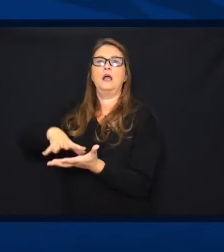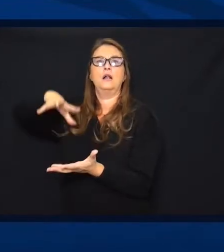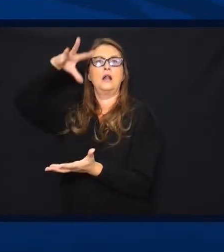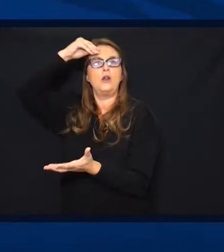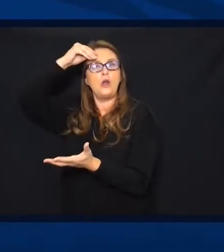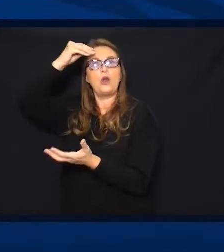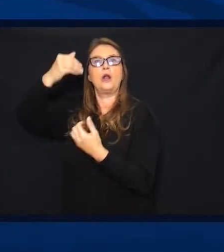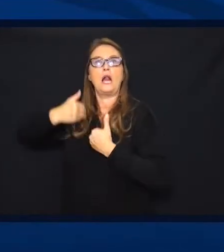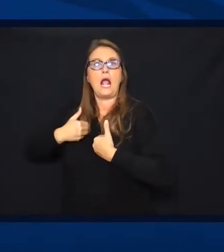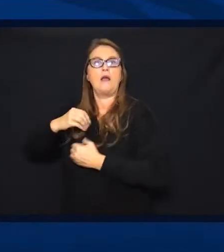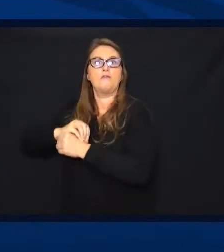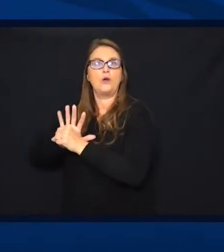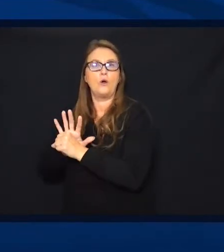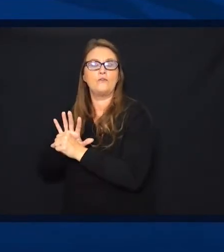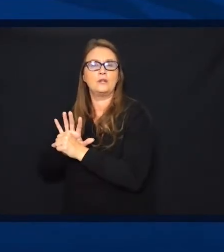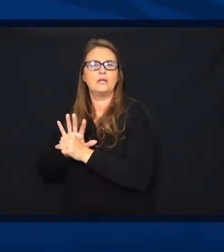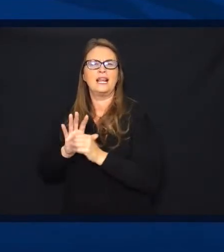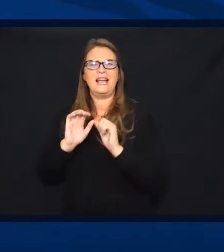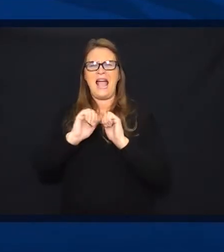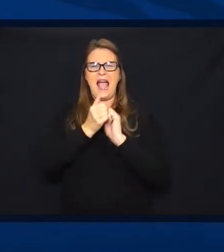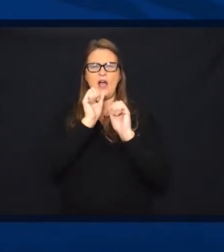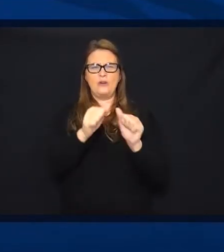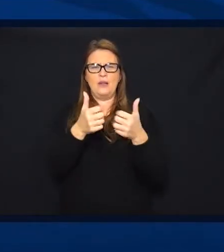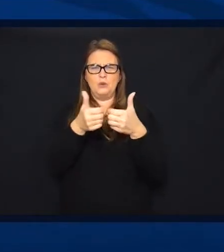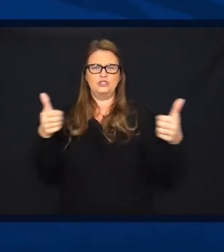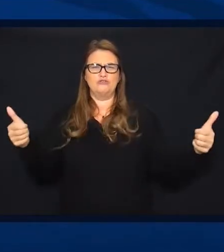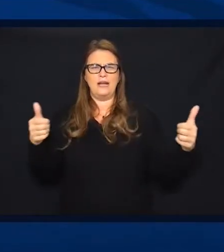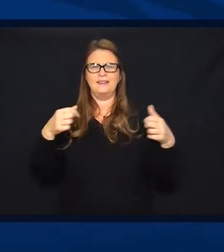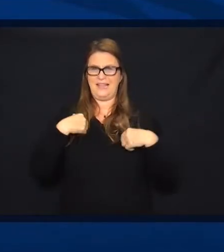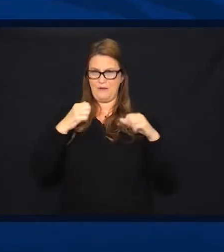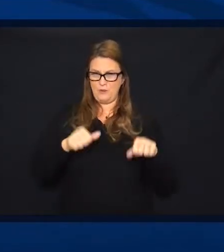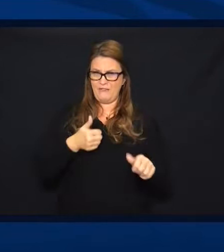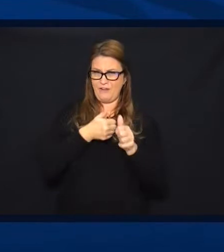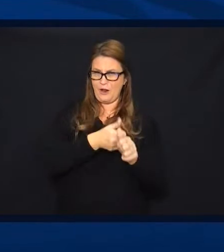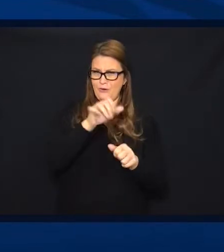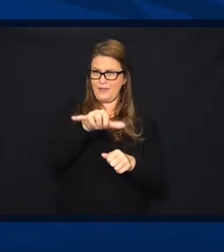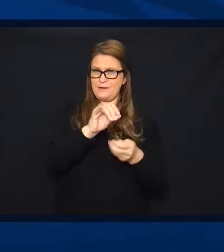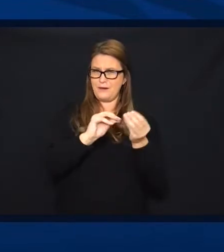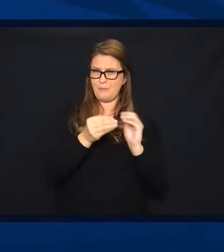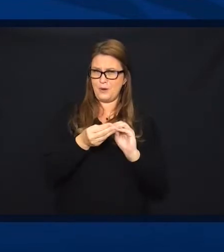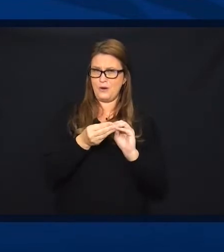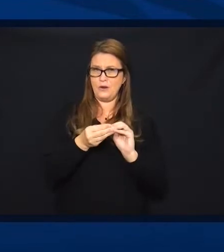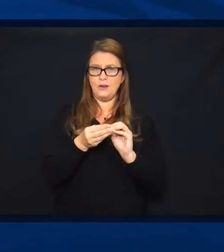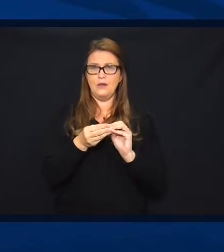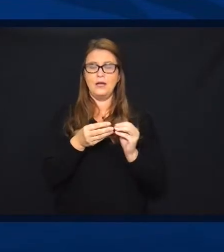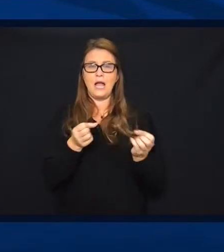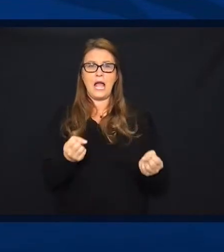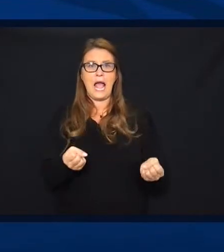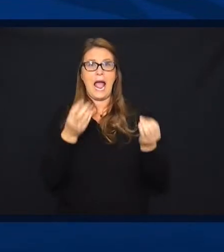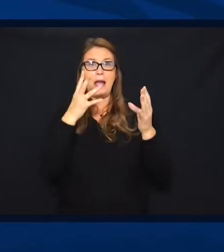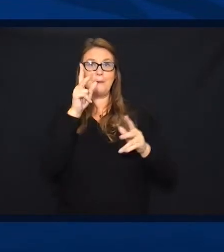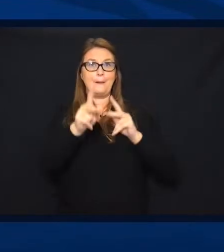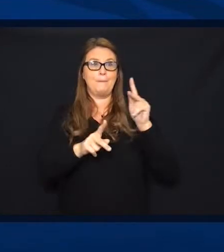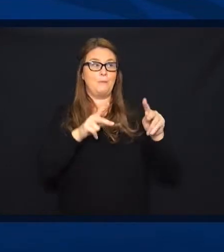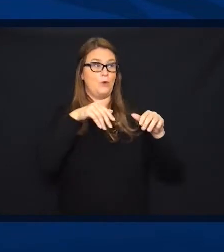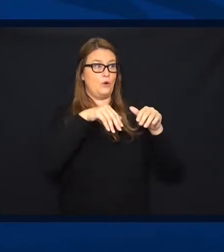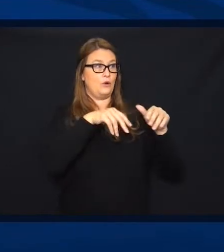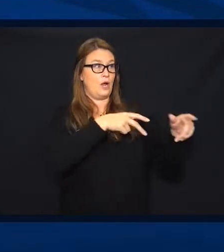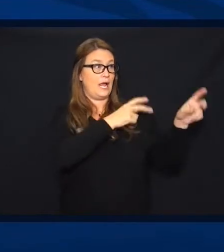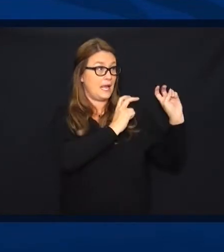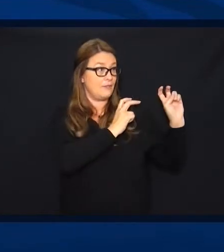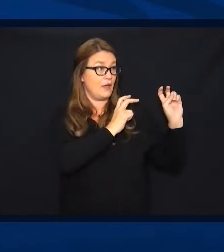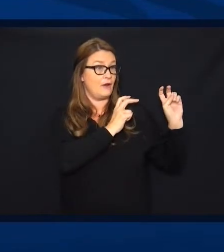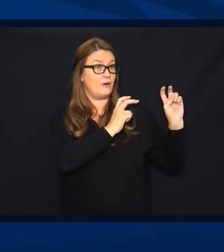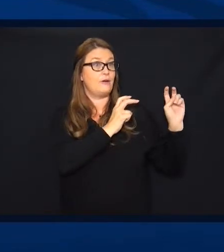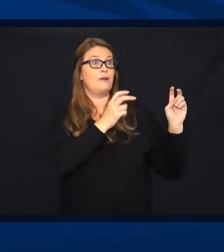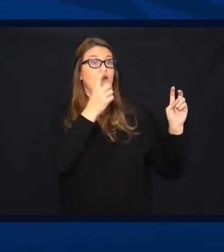had it. Is there any way that that's been tracked, or that we know what the totals are? People who are actually in the hospital with intent